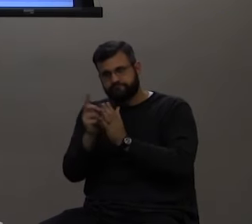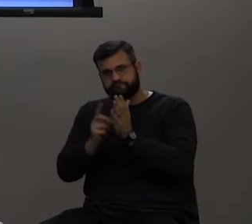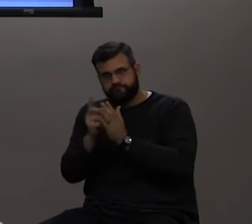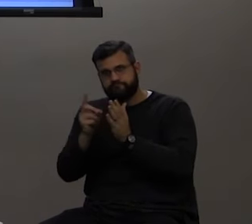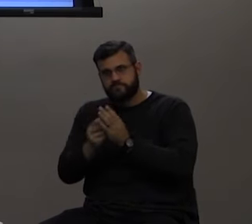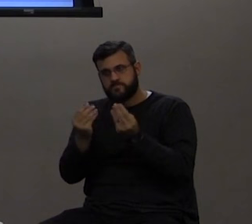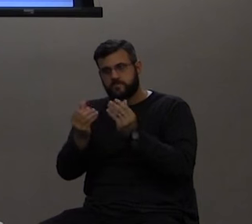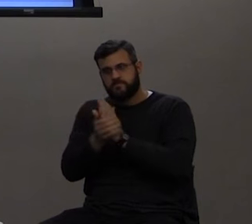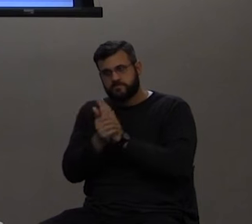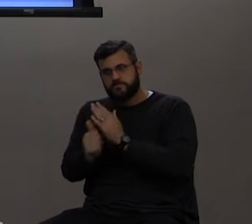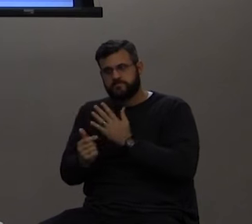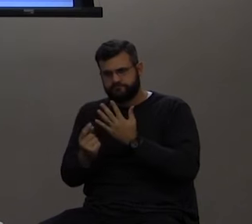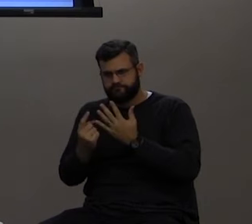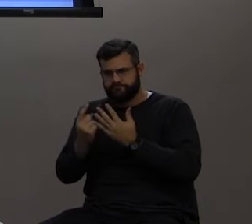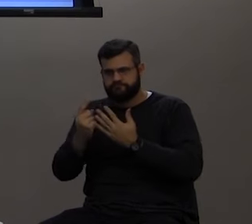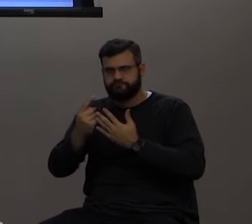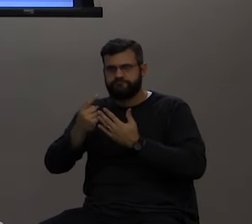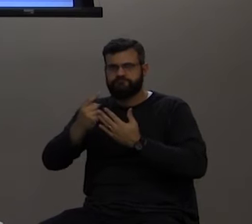throughout